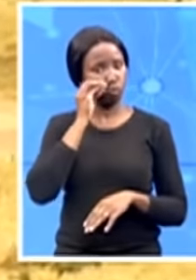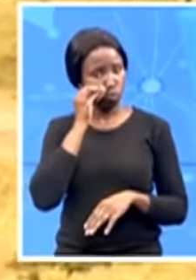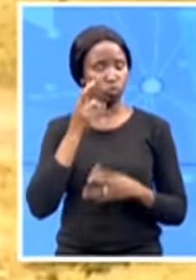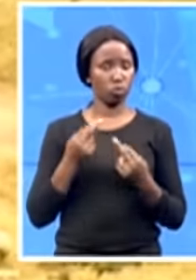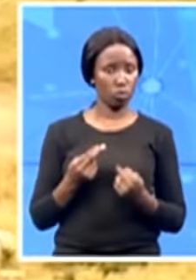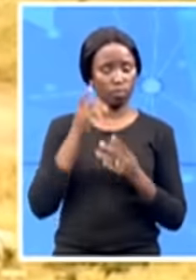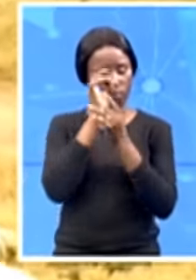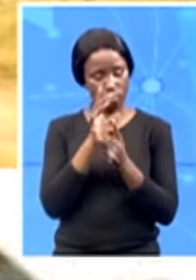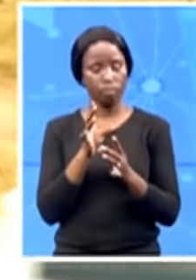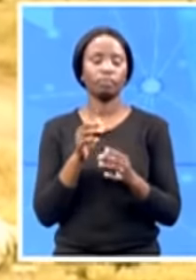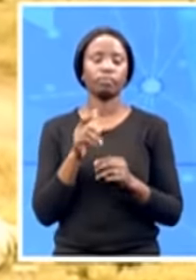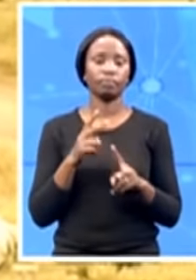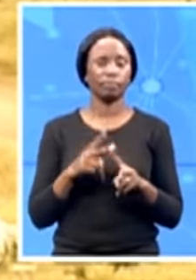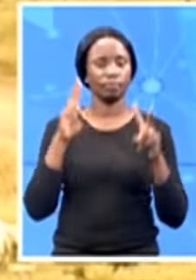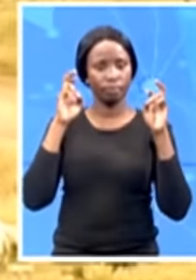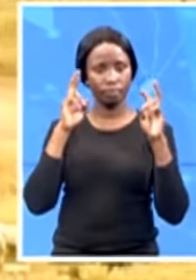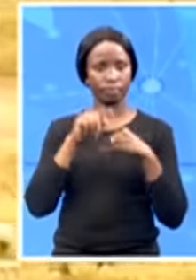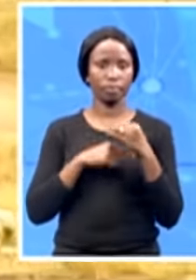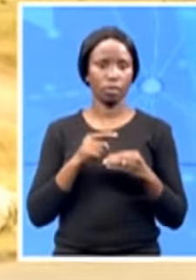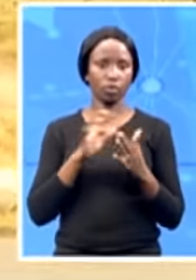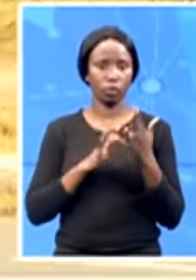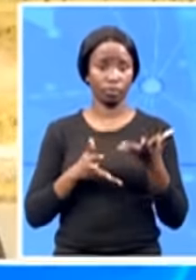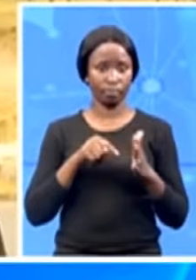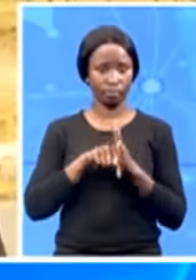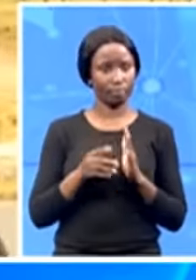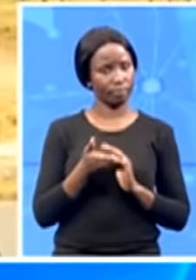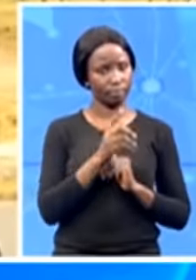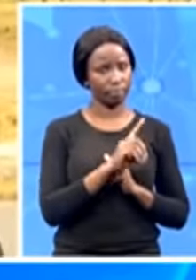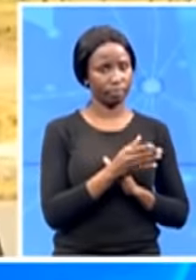to this story. Desiree? Ayanda, I know you said there isn't much activity